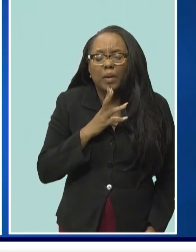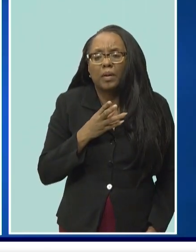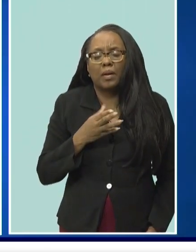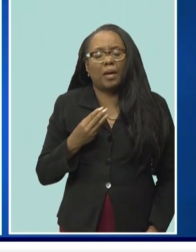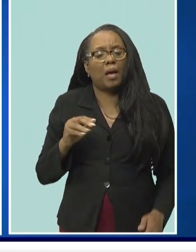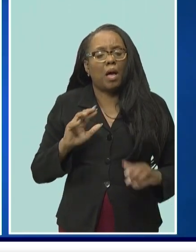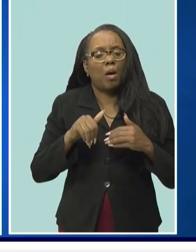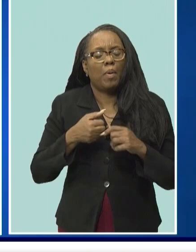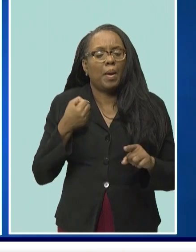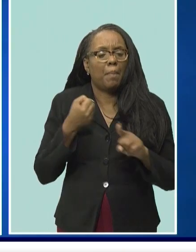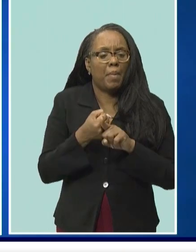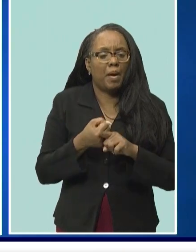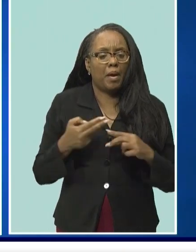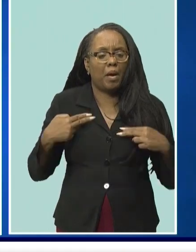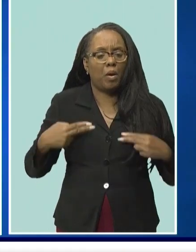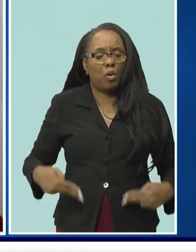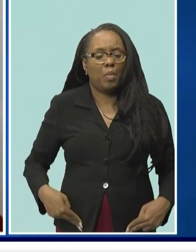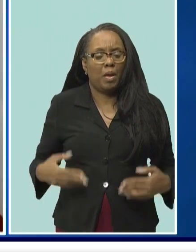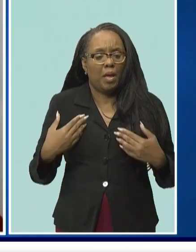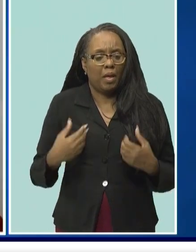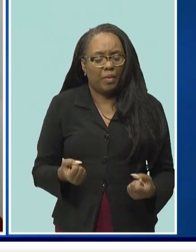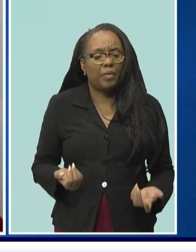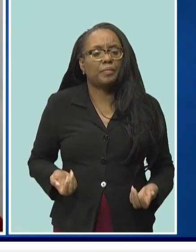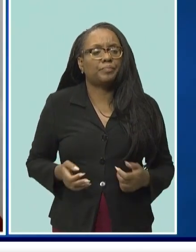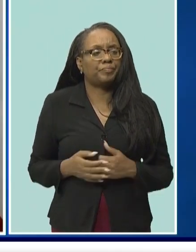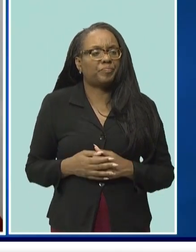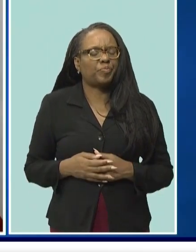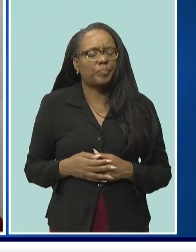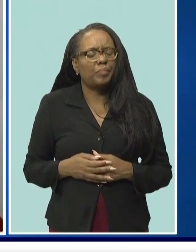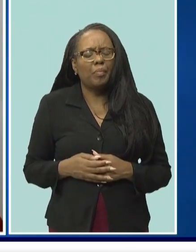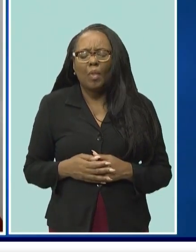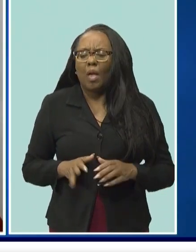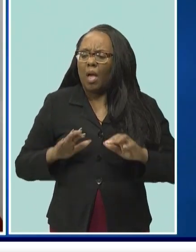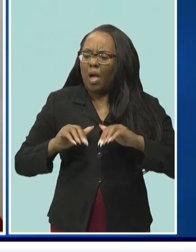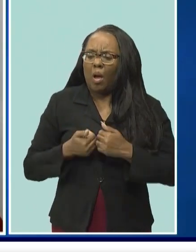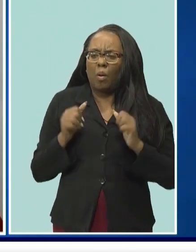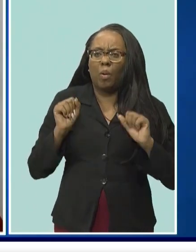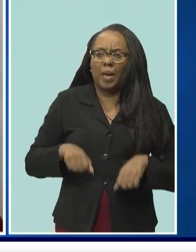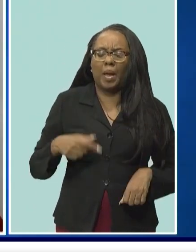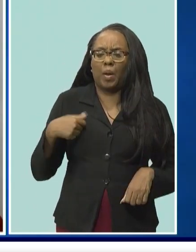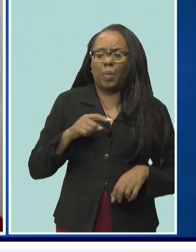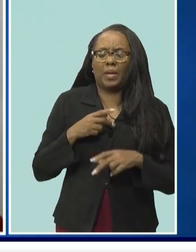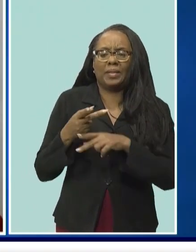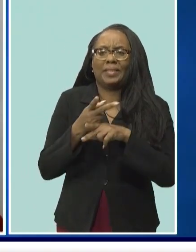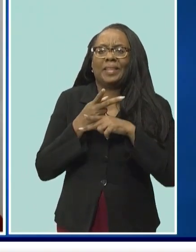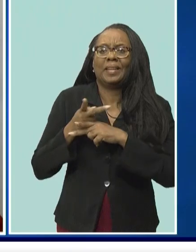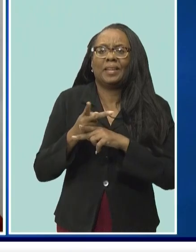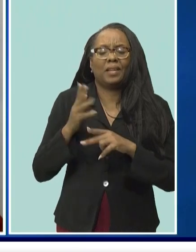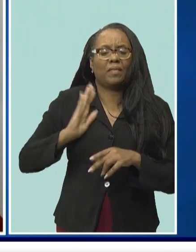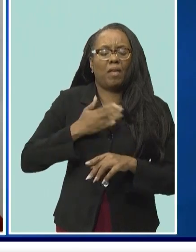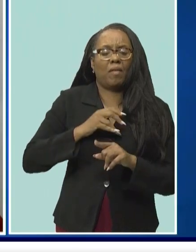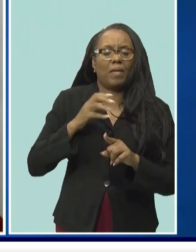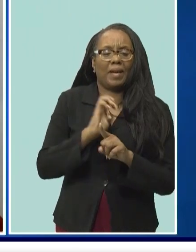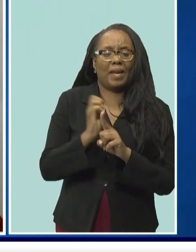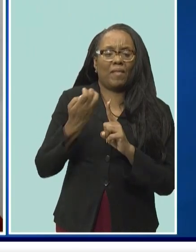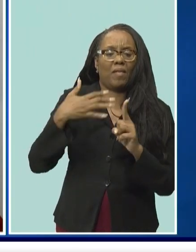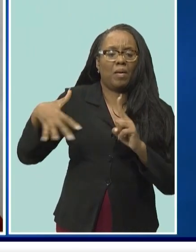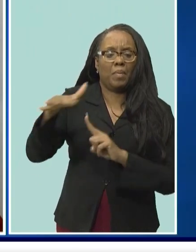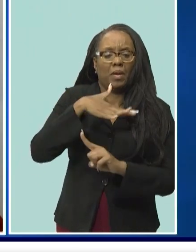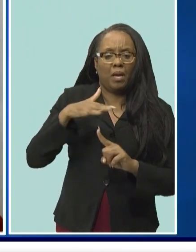health. And how do you think we as citizens can take better care of the environment to create that balance and assist with climate